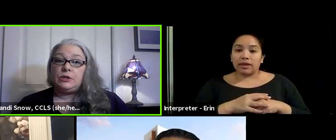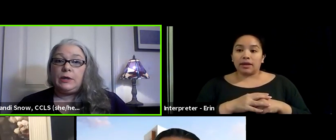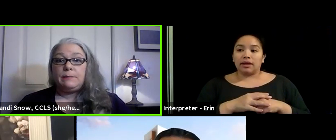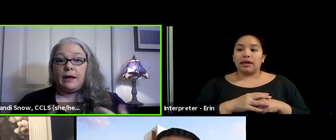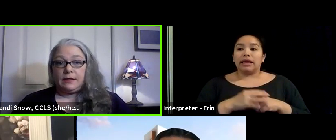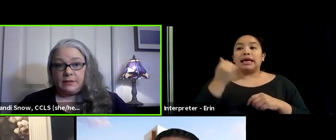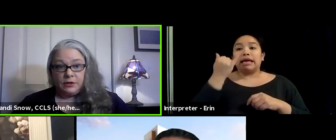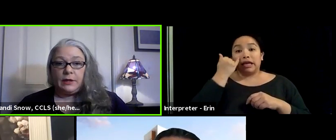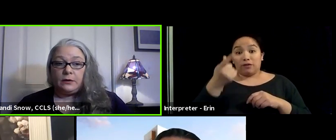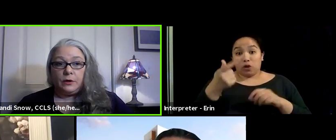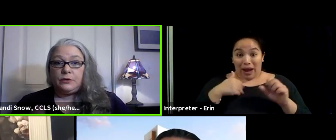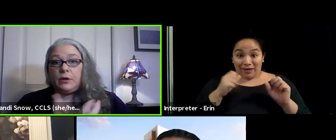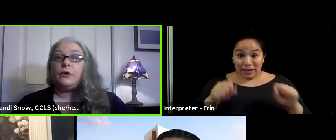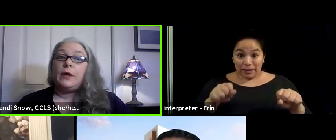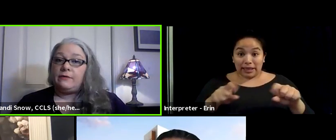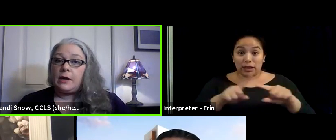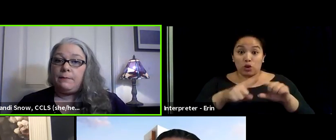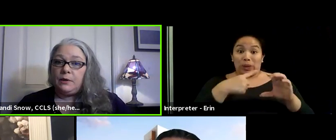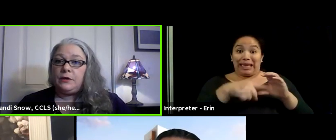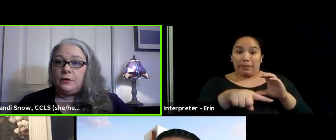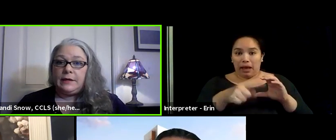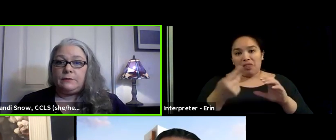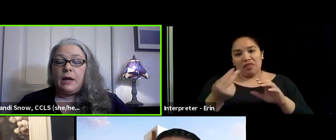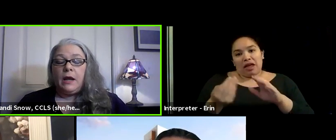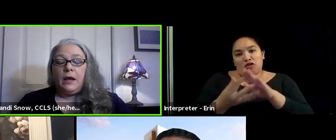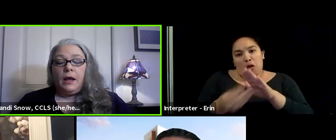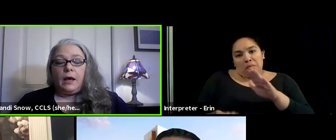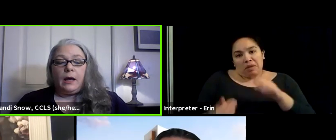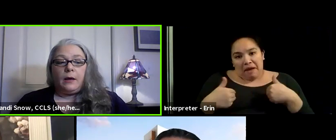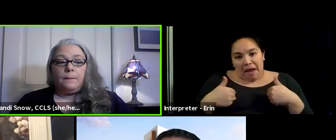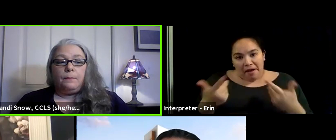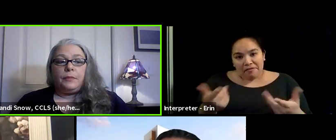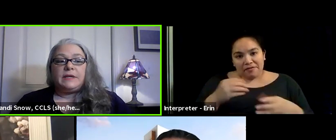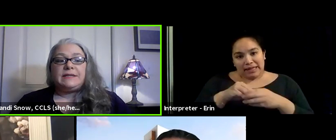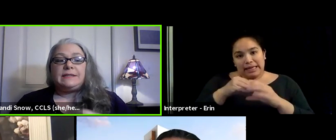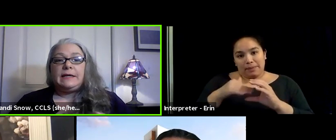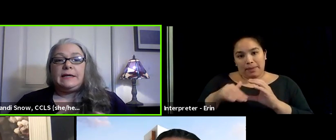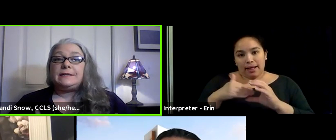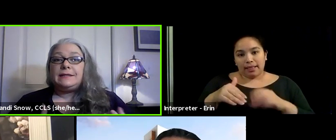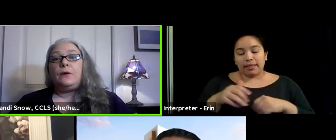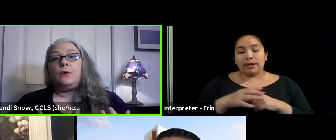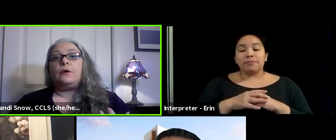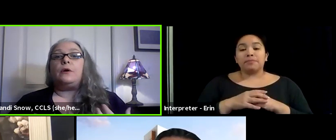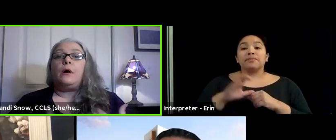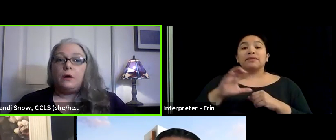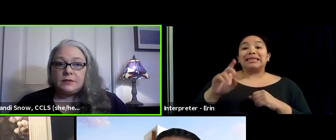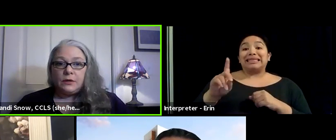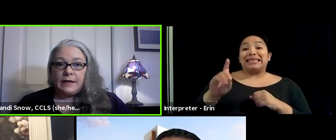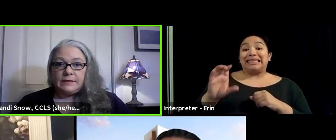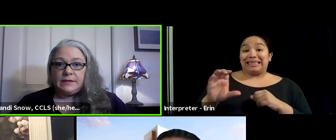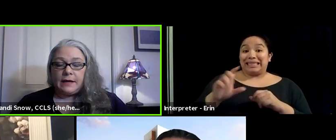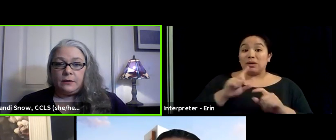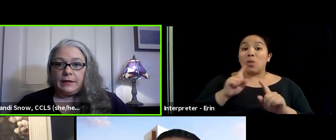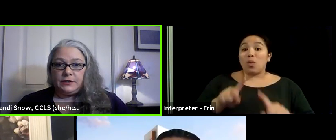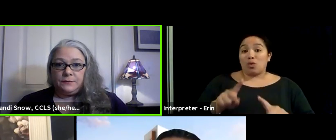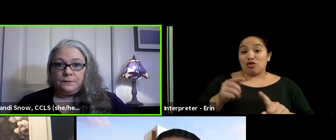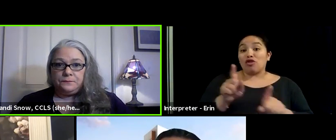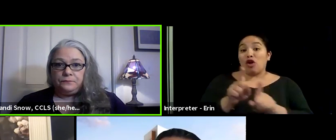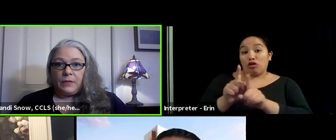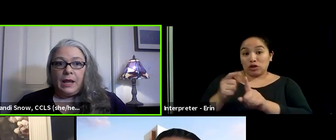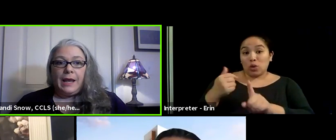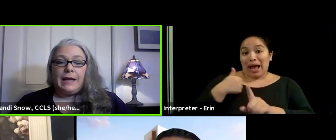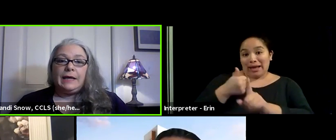ability to email it to your landlord, you know you'll have a copy when you need it. The CDC order also has a